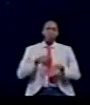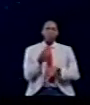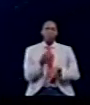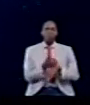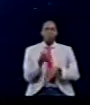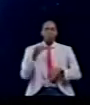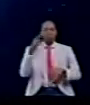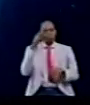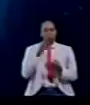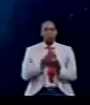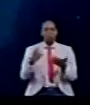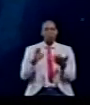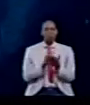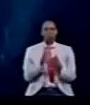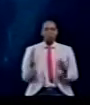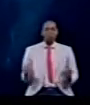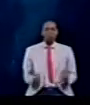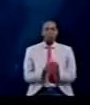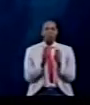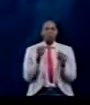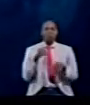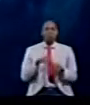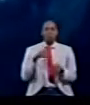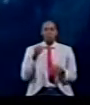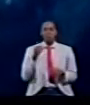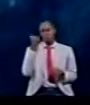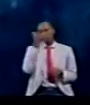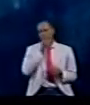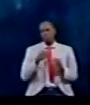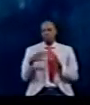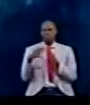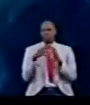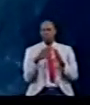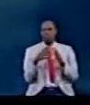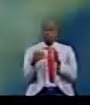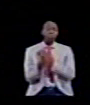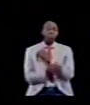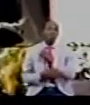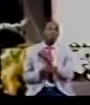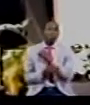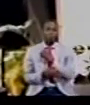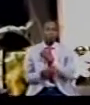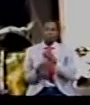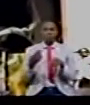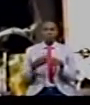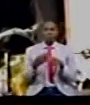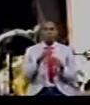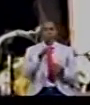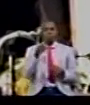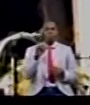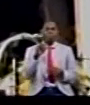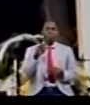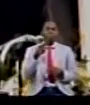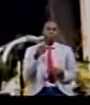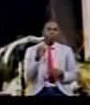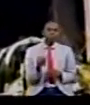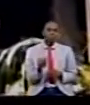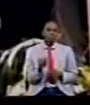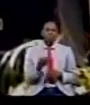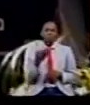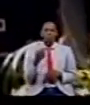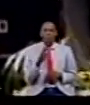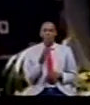a very present help in trouble. Why don't you open your mouth and say, God, thank you once again for what you have done in our